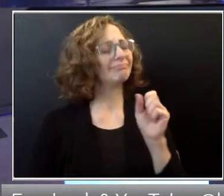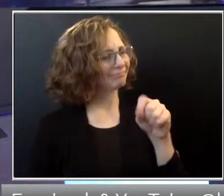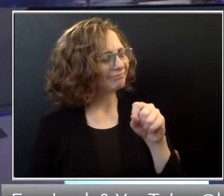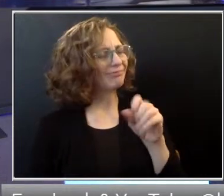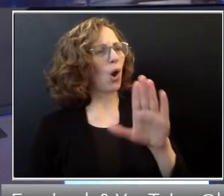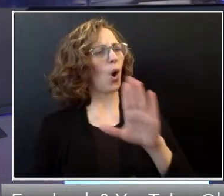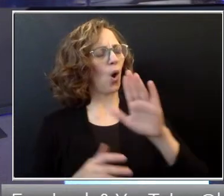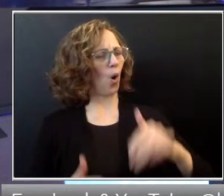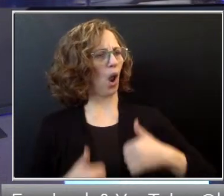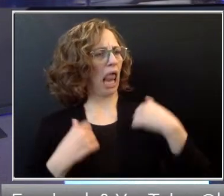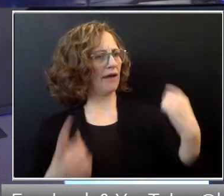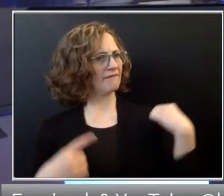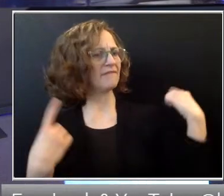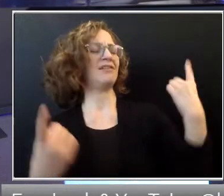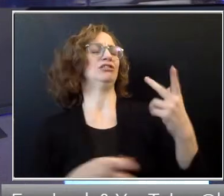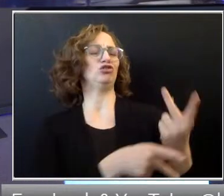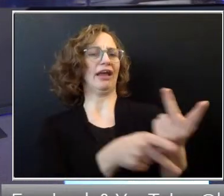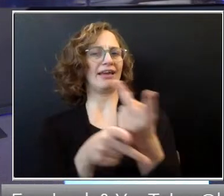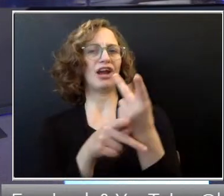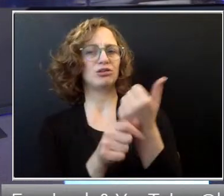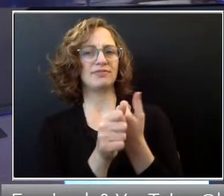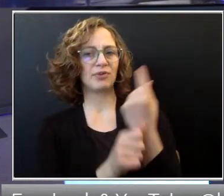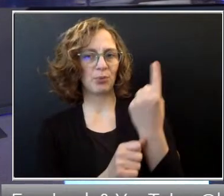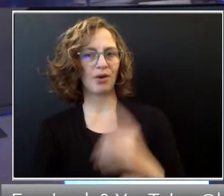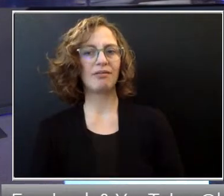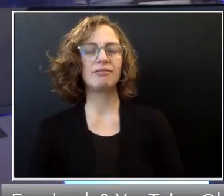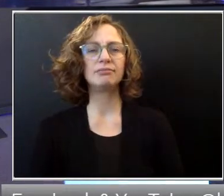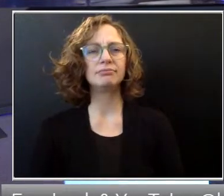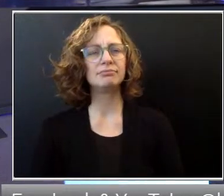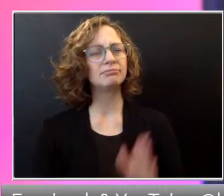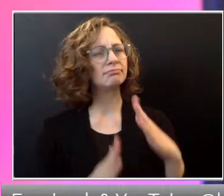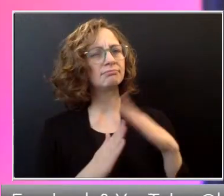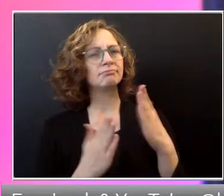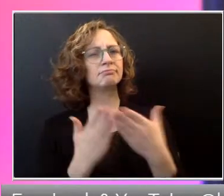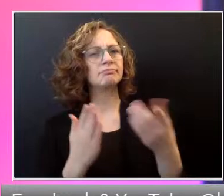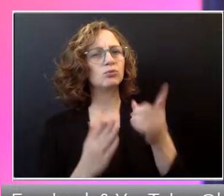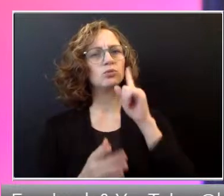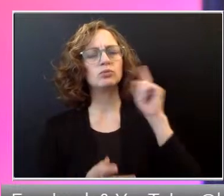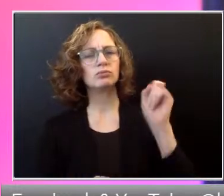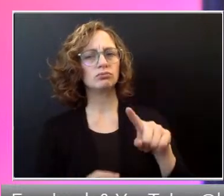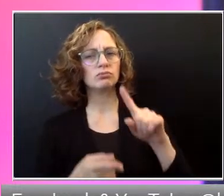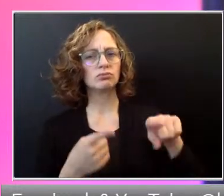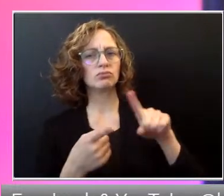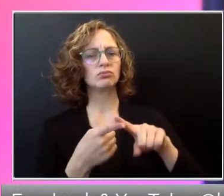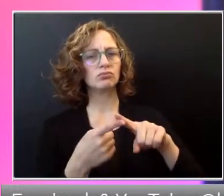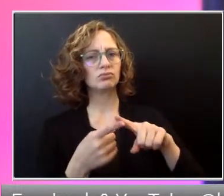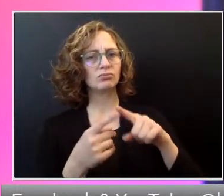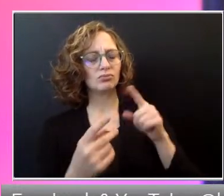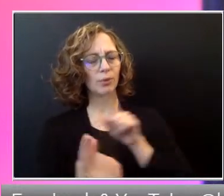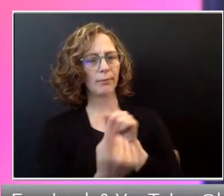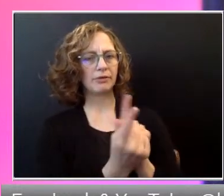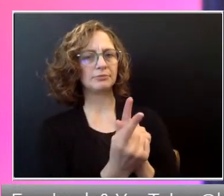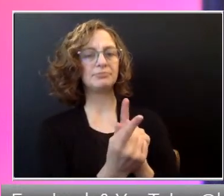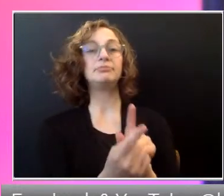notices what were the biggest things you noticed when you first saw Archie? So when I met Archie, she